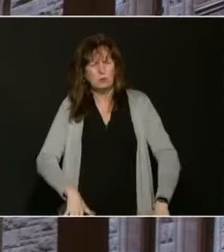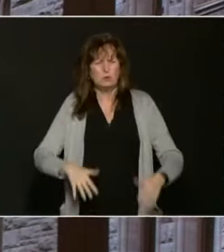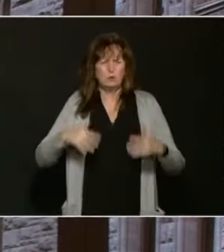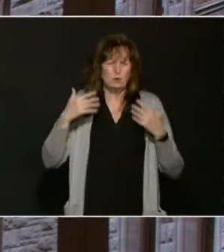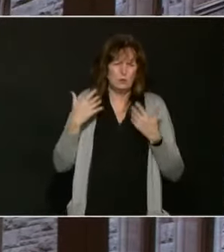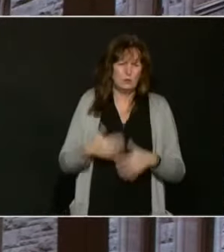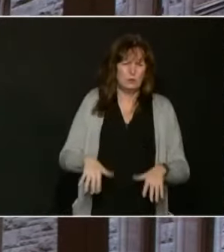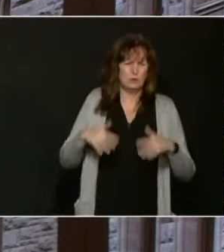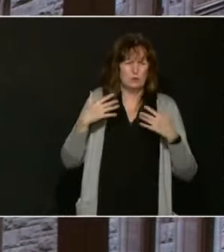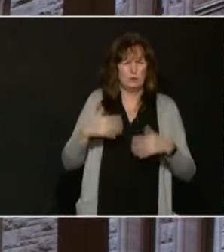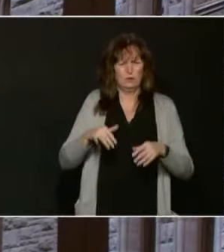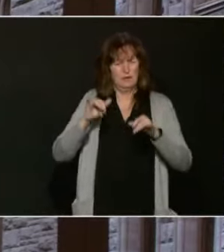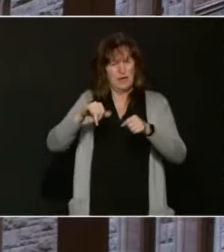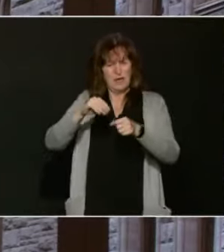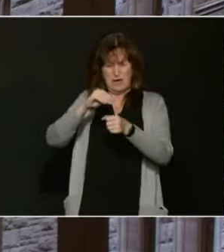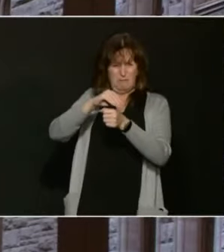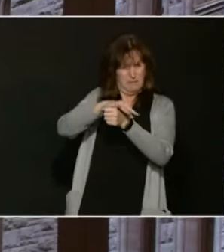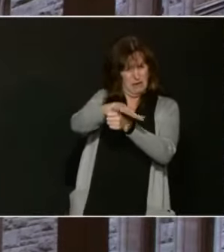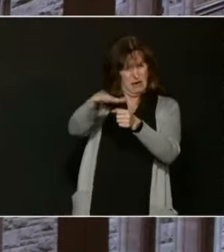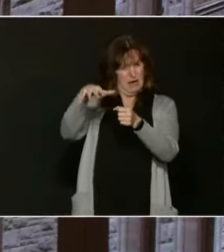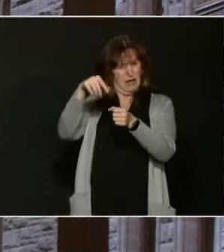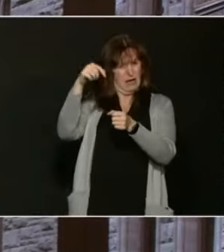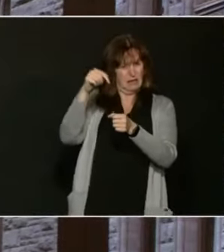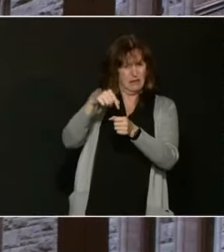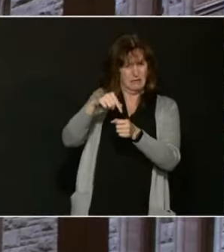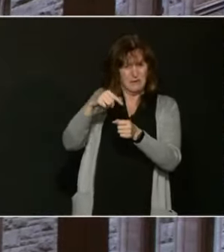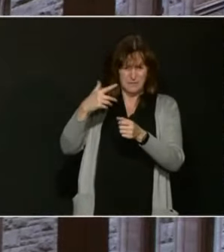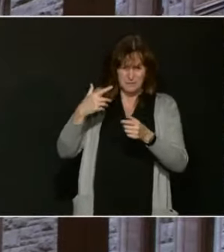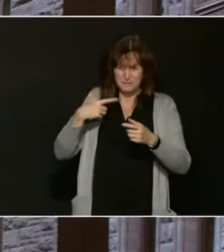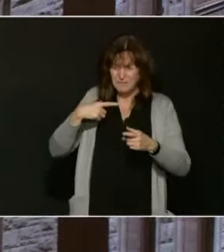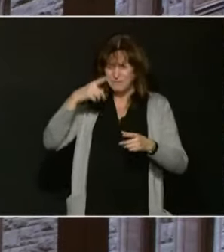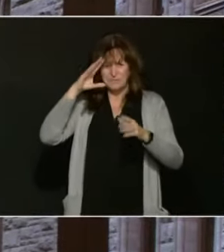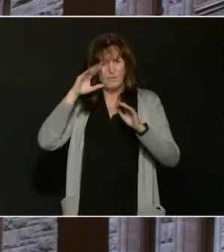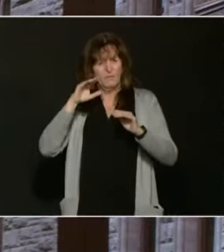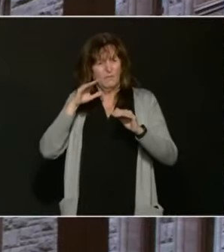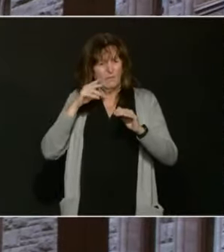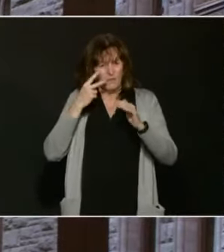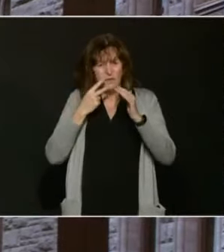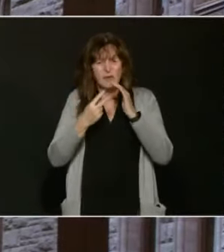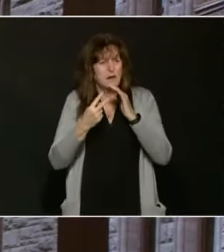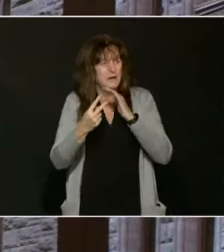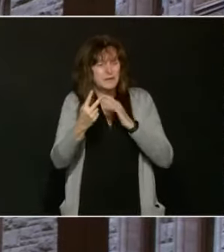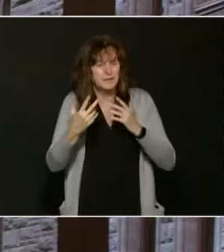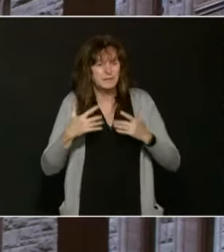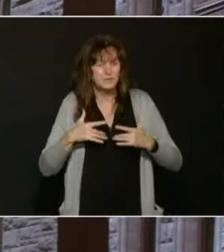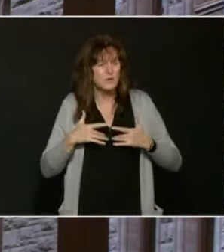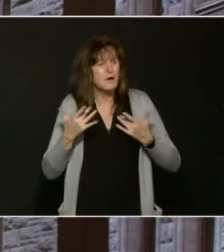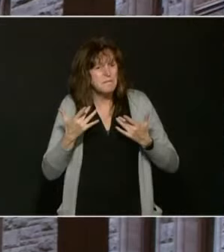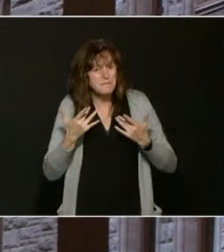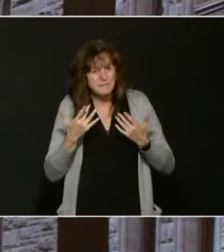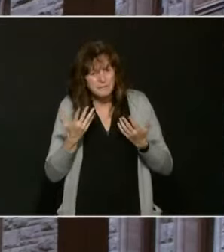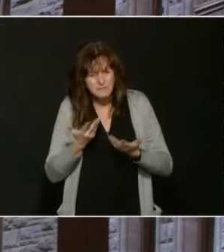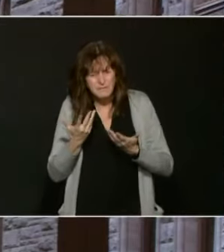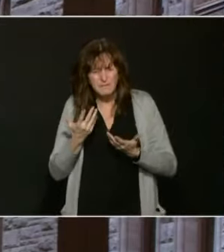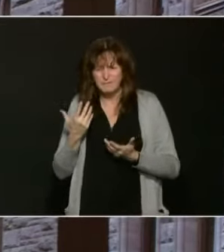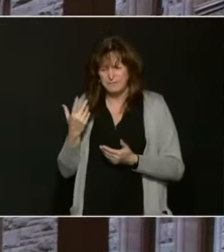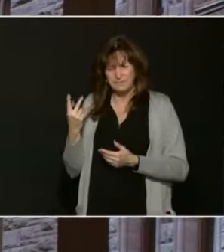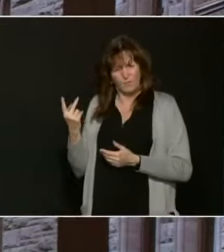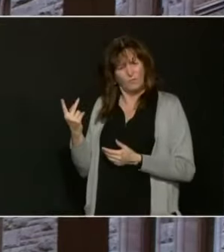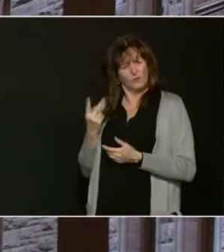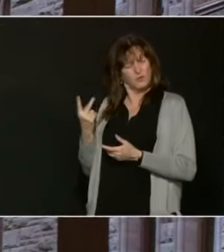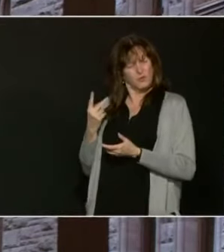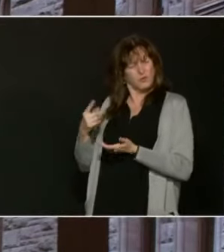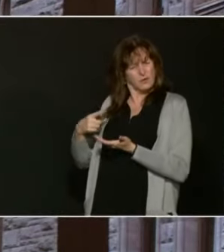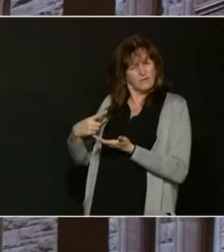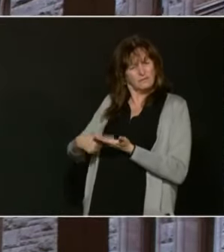had anticipated what might be coming down the road. I was discussing with Dr. Brown that when that day, we